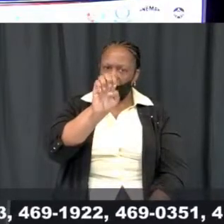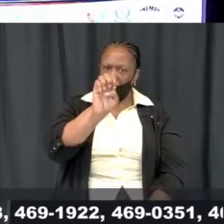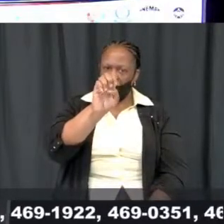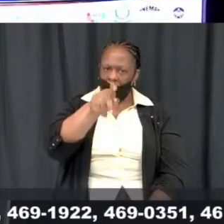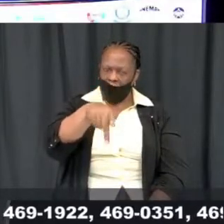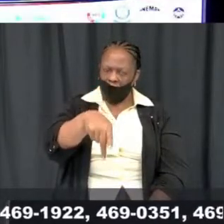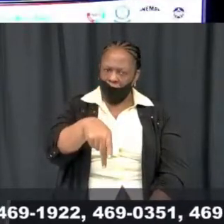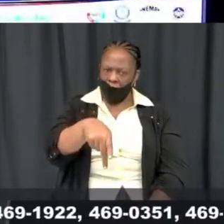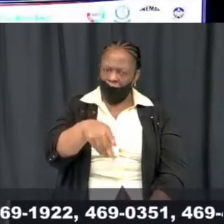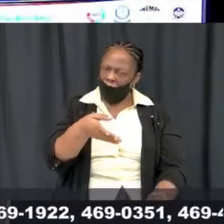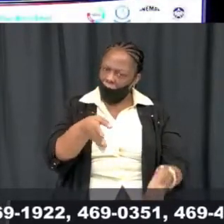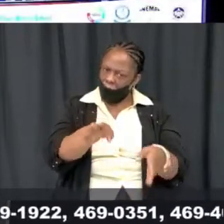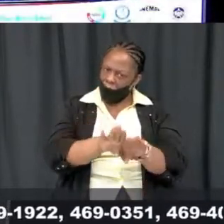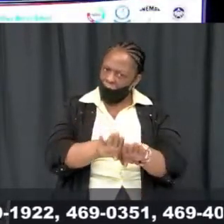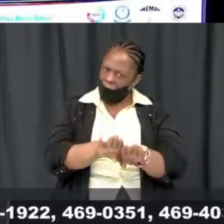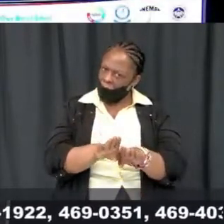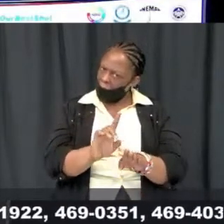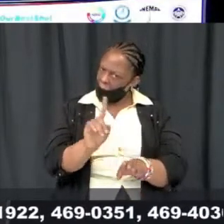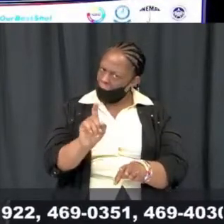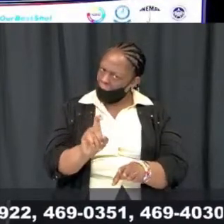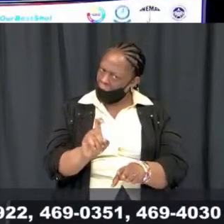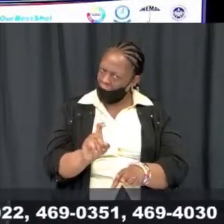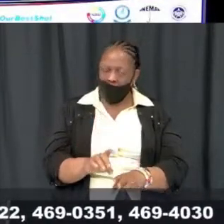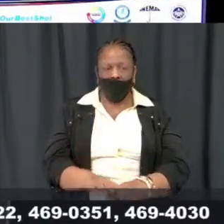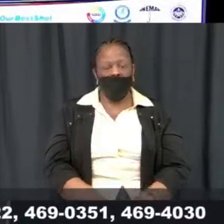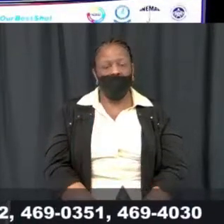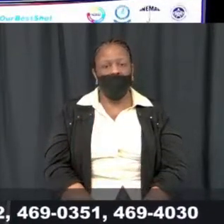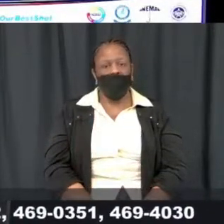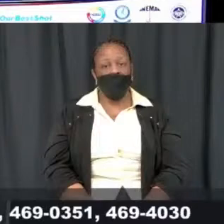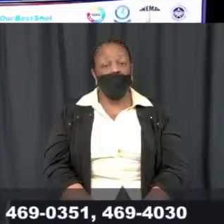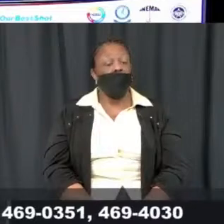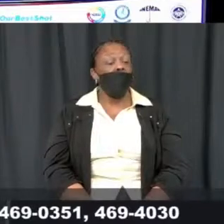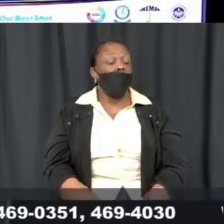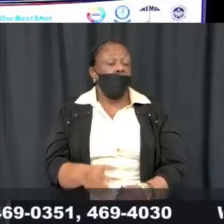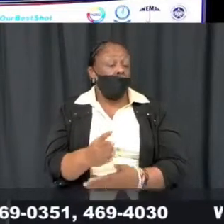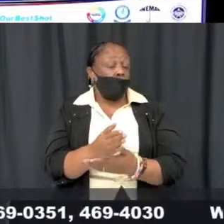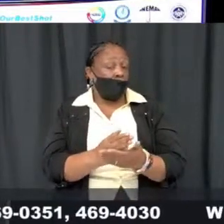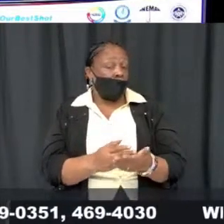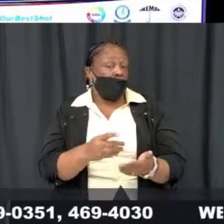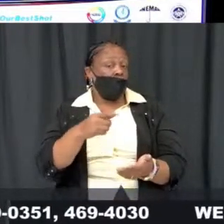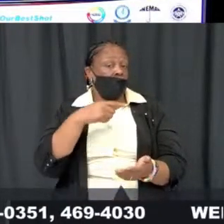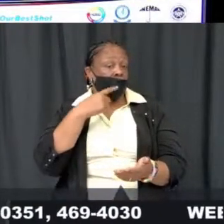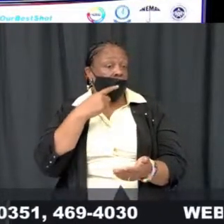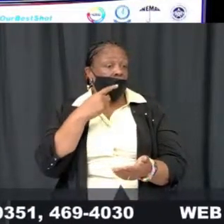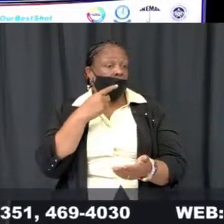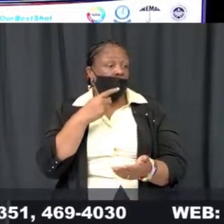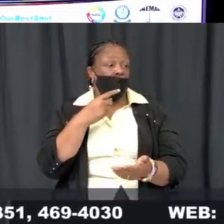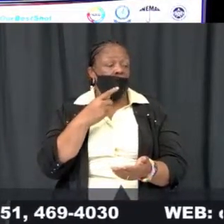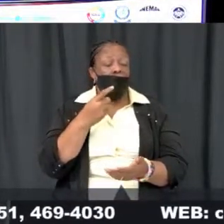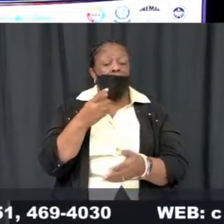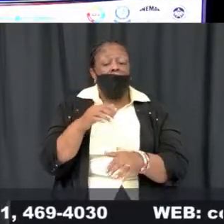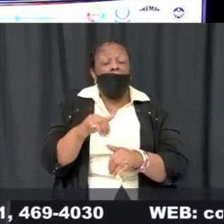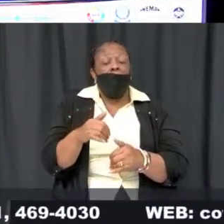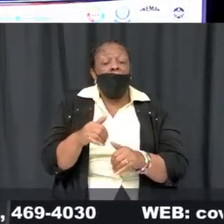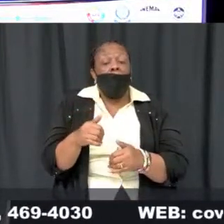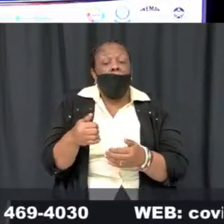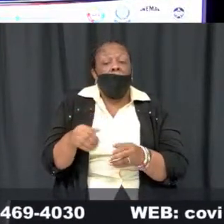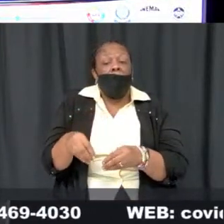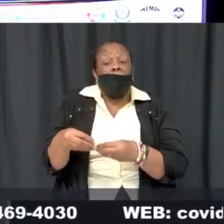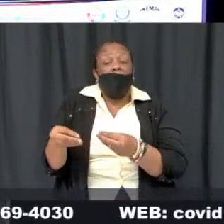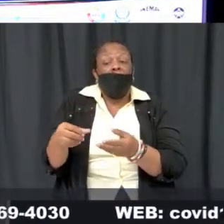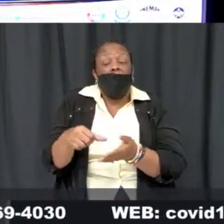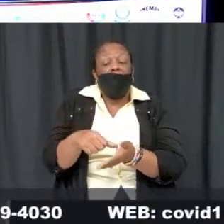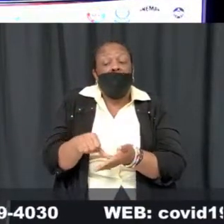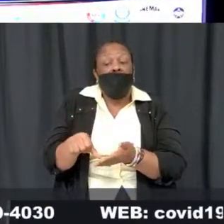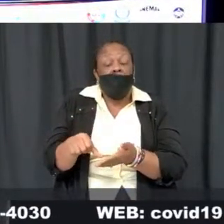that they need to get some form of compensation to the STEP services. And